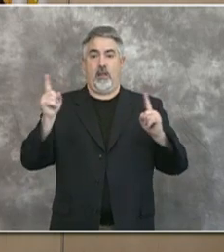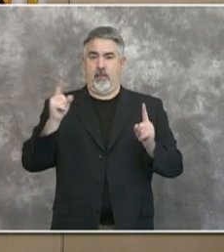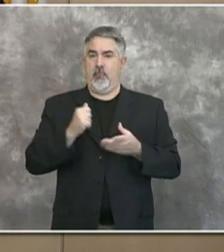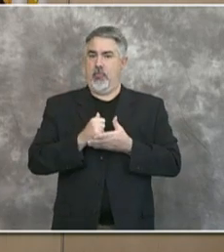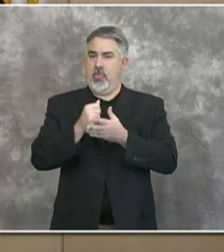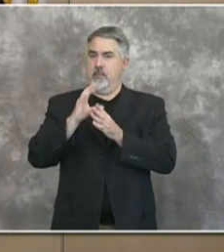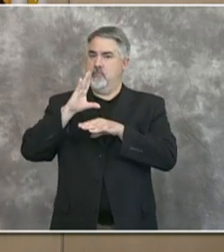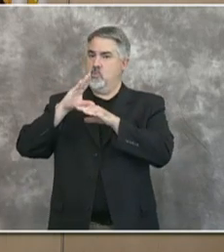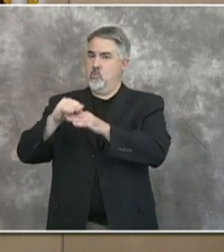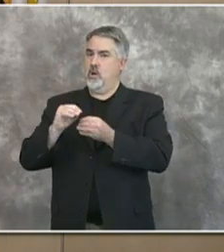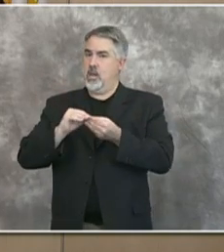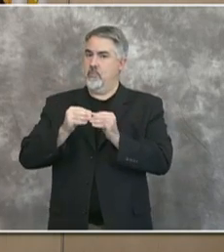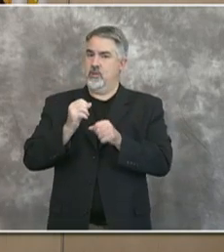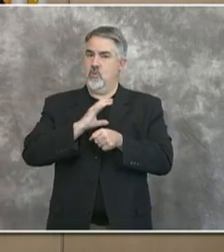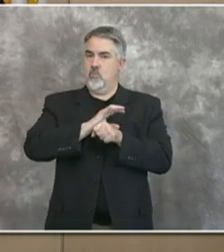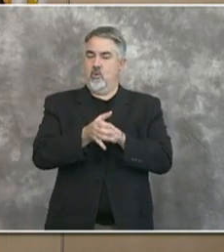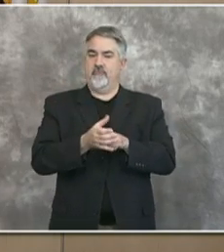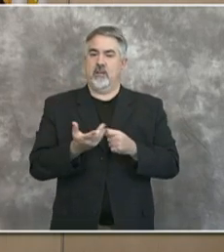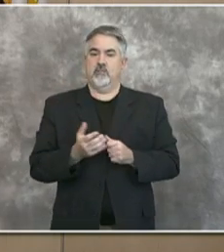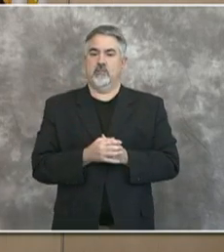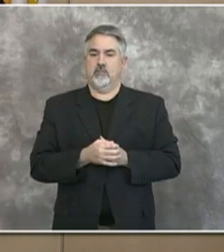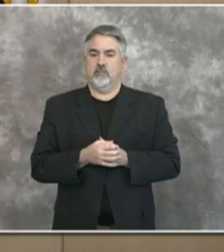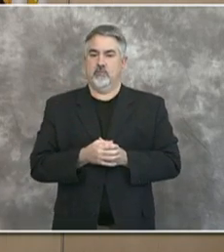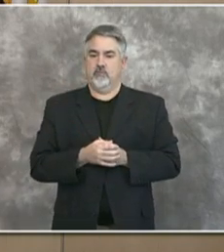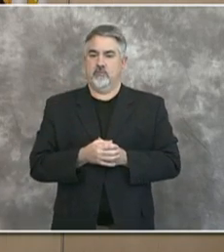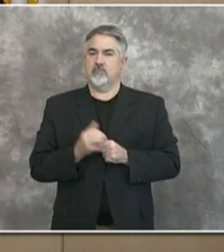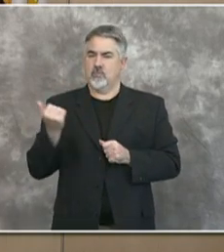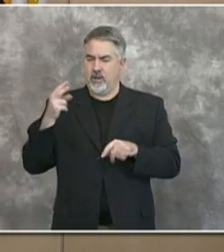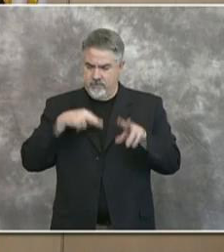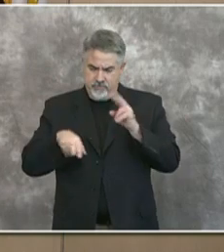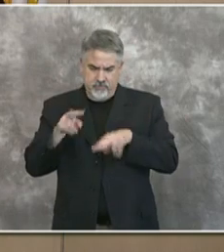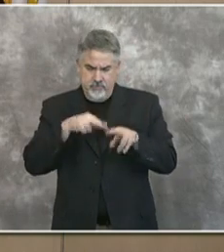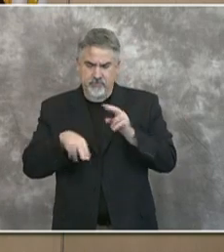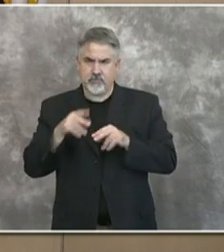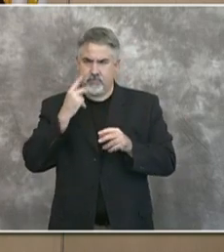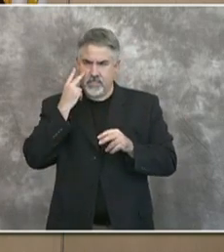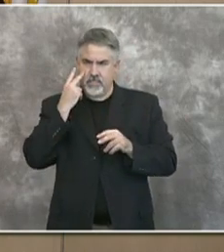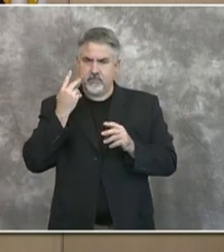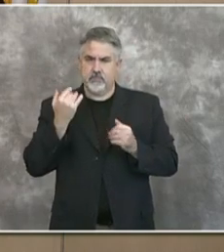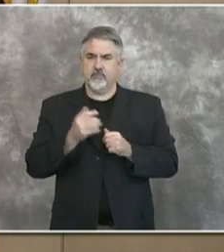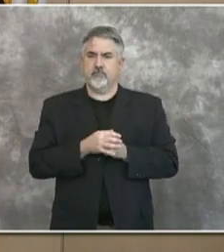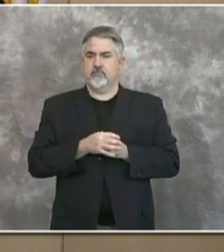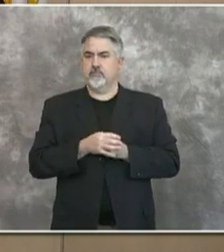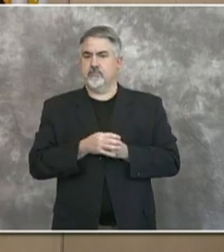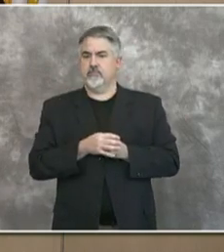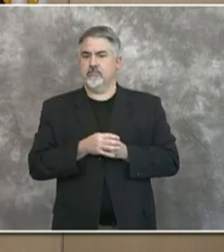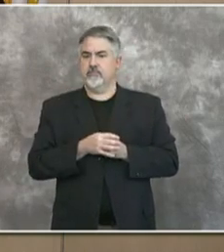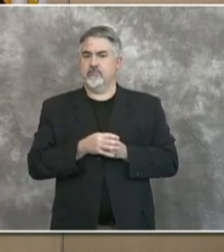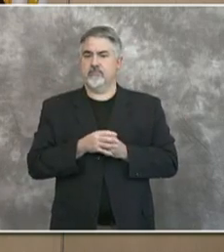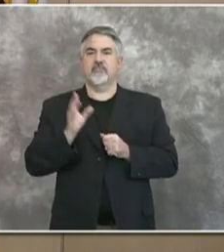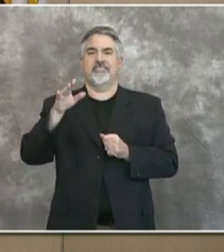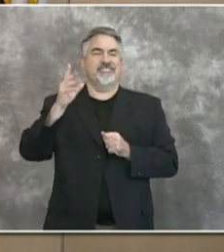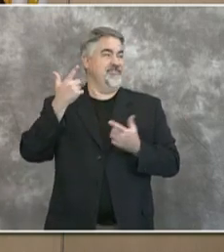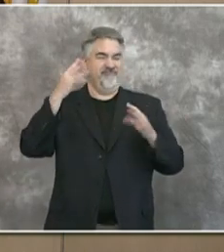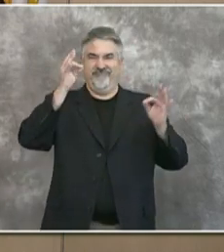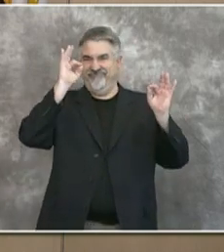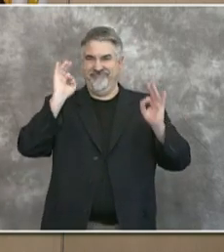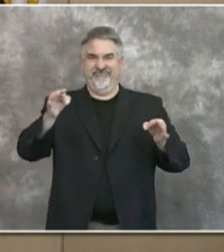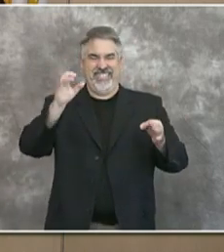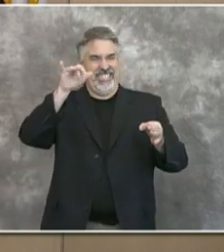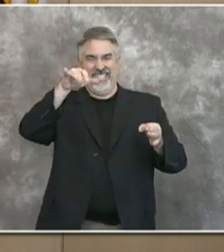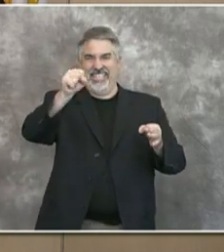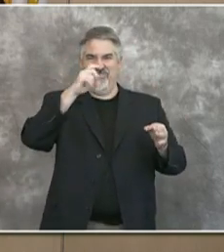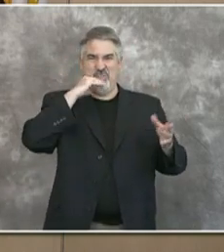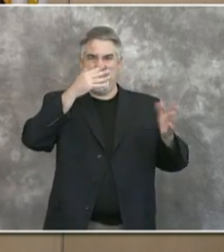the end of the month. So while hope is not a strategy, we are optimistic that the metrics that we are